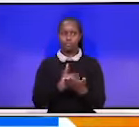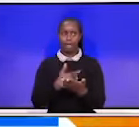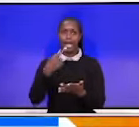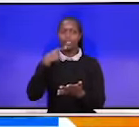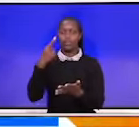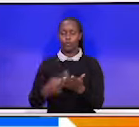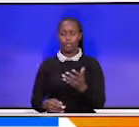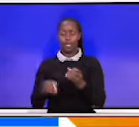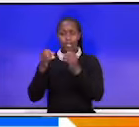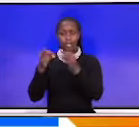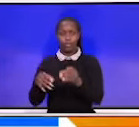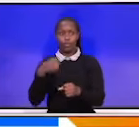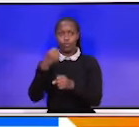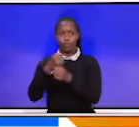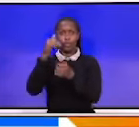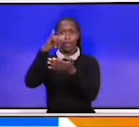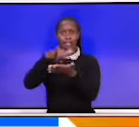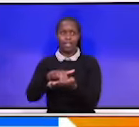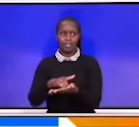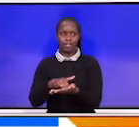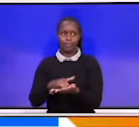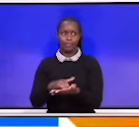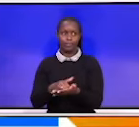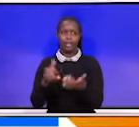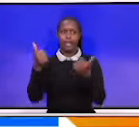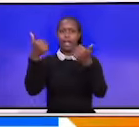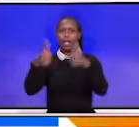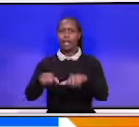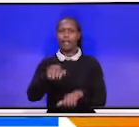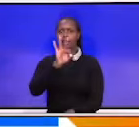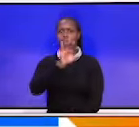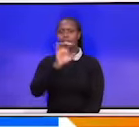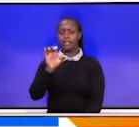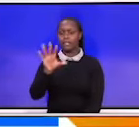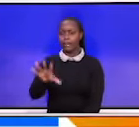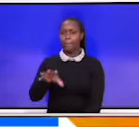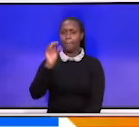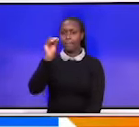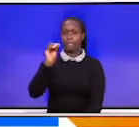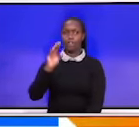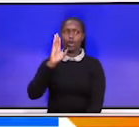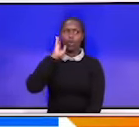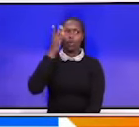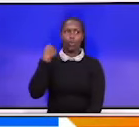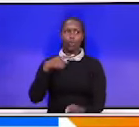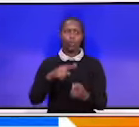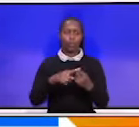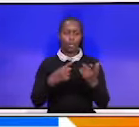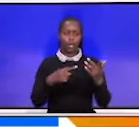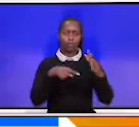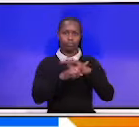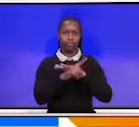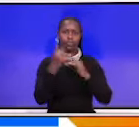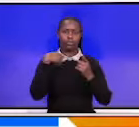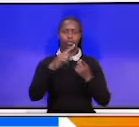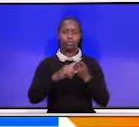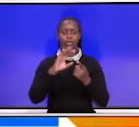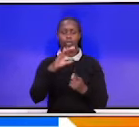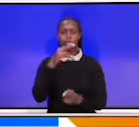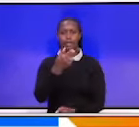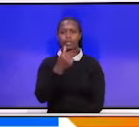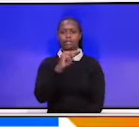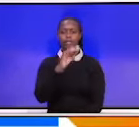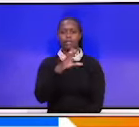case you do so, any fees that is collected from that will go to the Chancellor's Scholarship